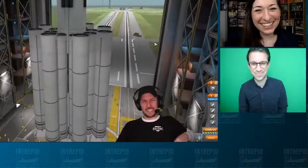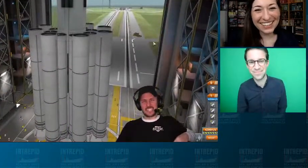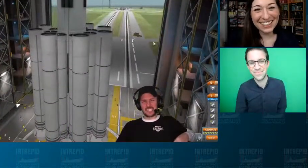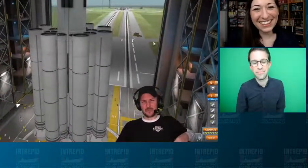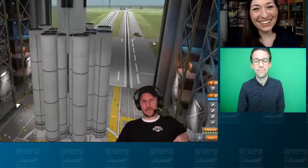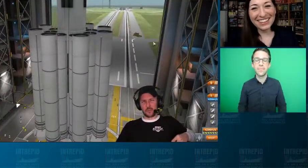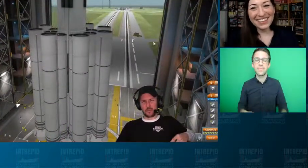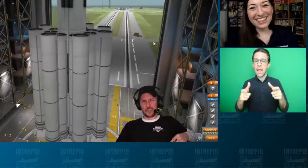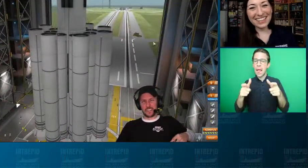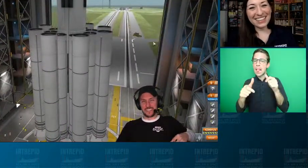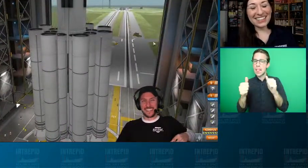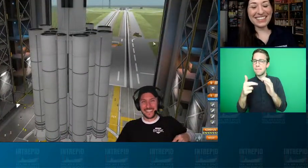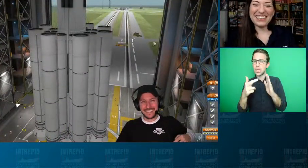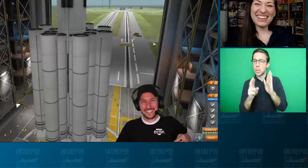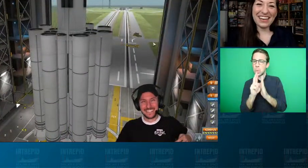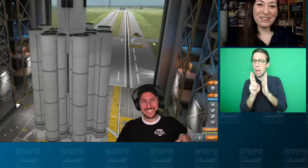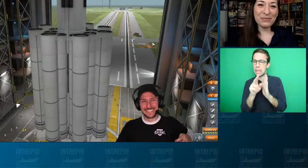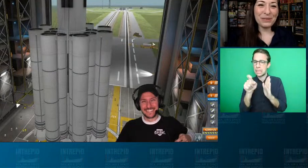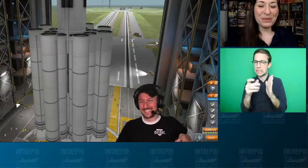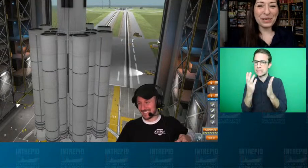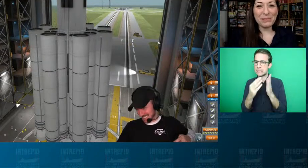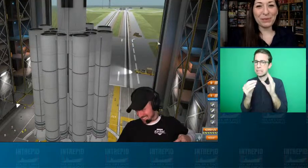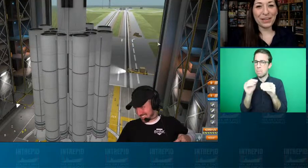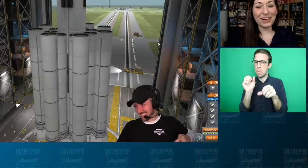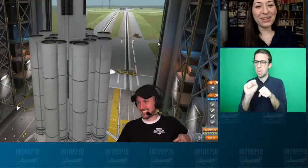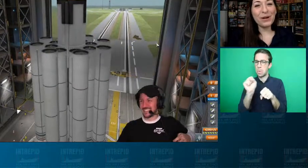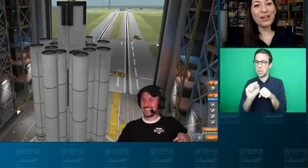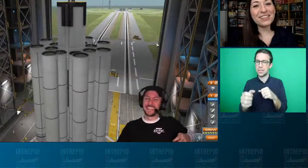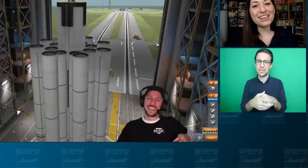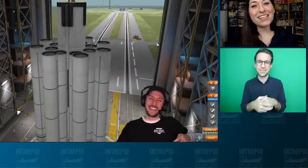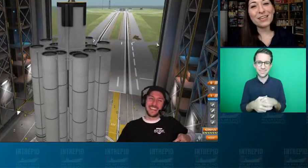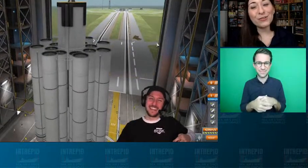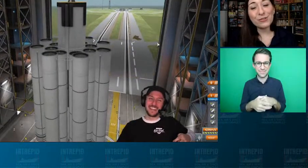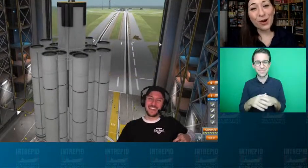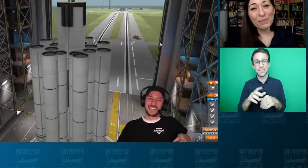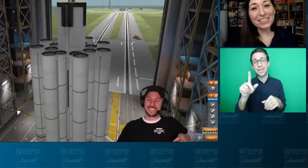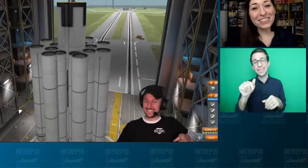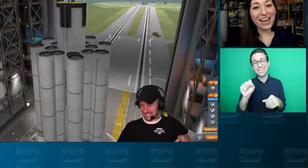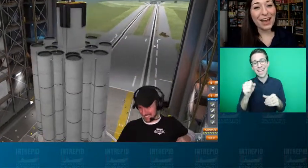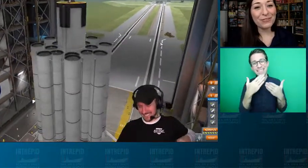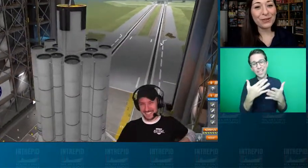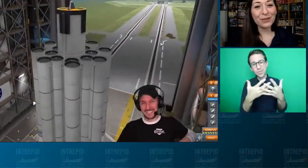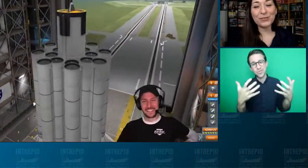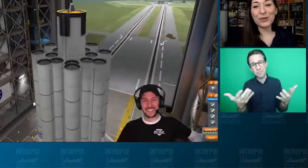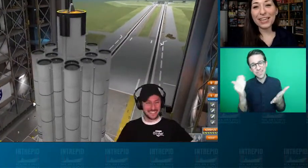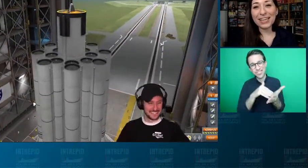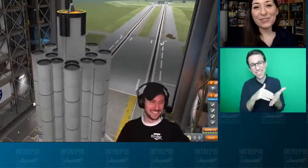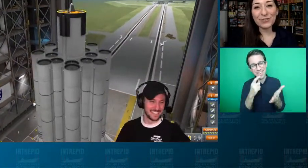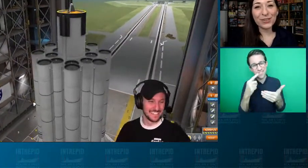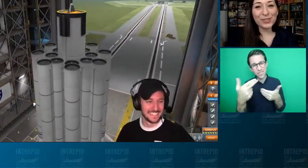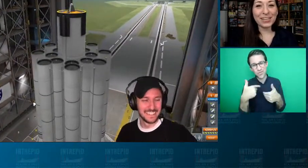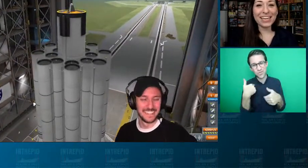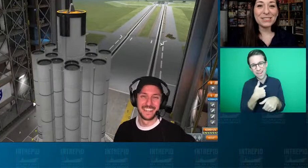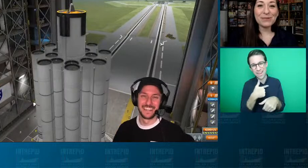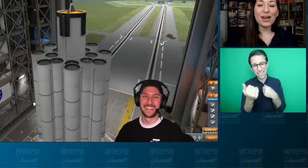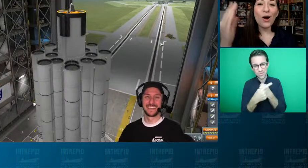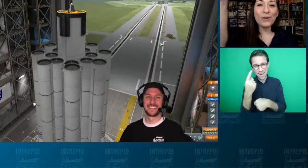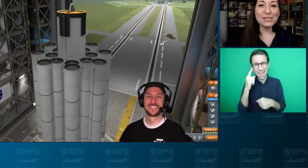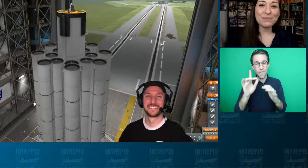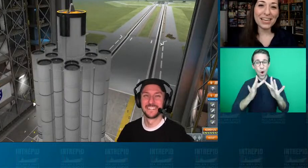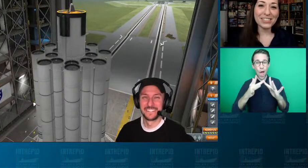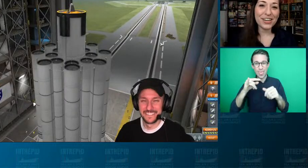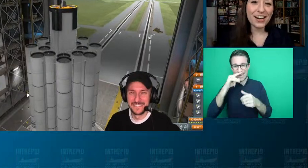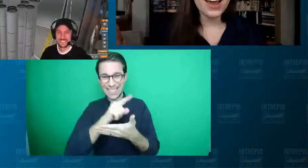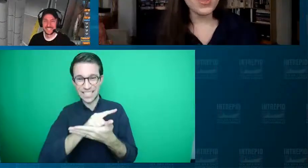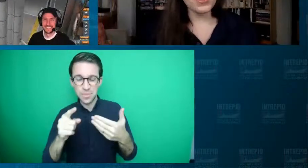larger rocket needs a little bit more work, I think. Yeah, we'll keep working on that. Well, Das, thank you so much again for joining us for Virtual Kids Week.